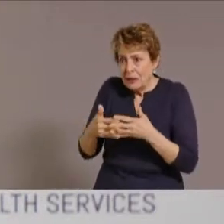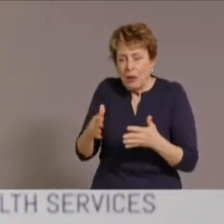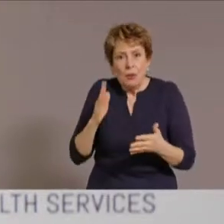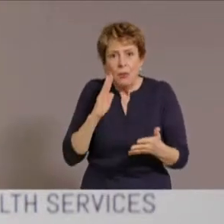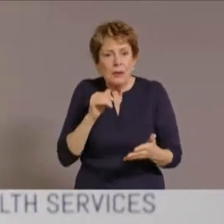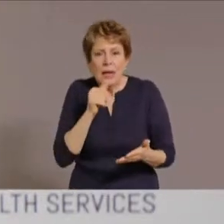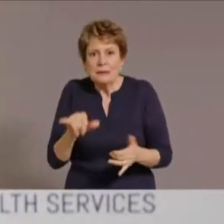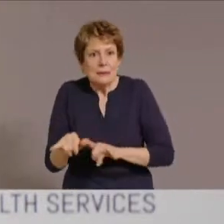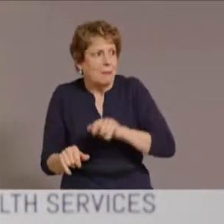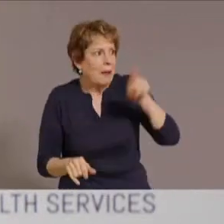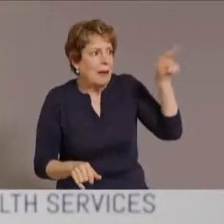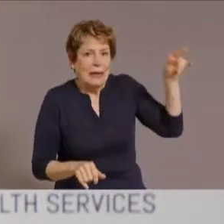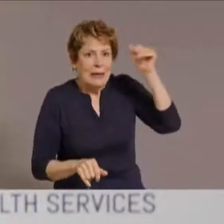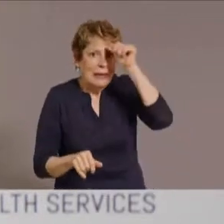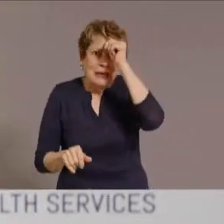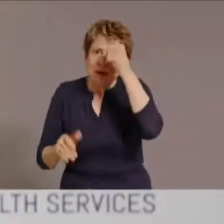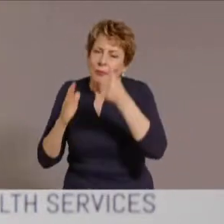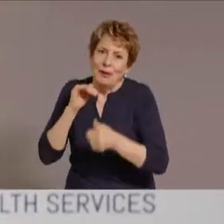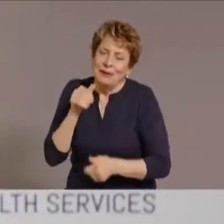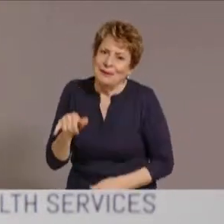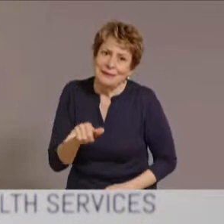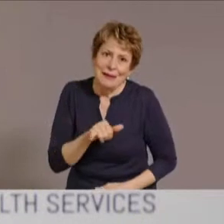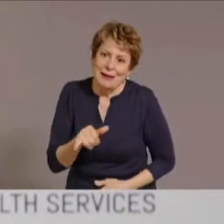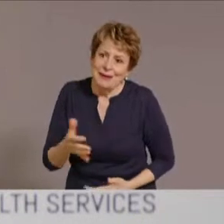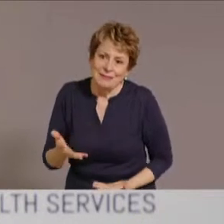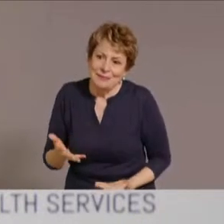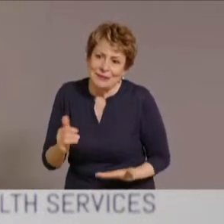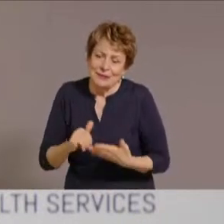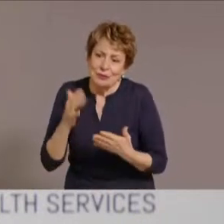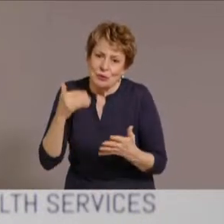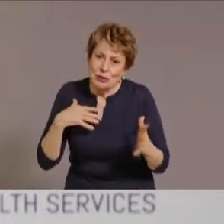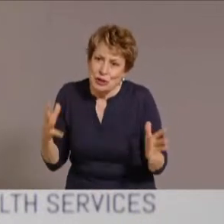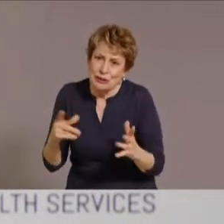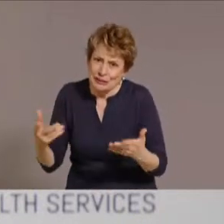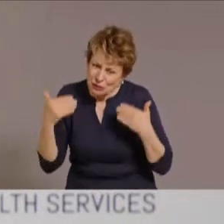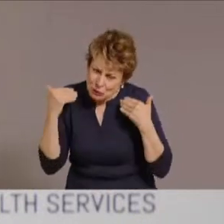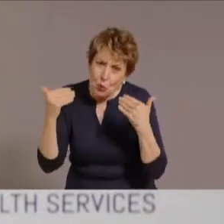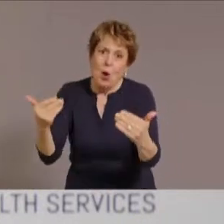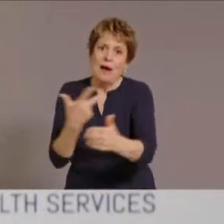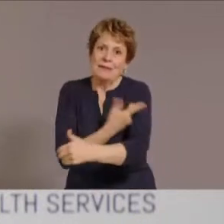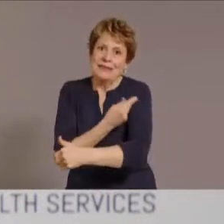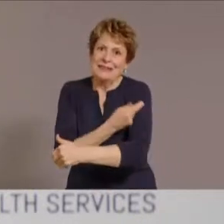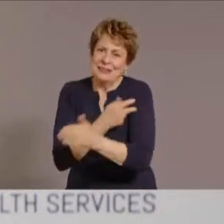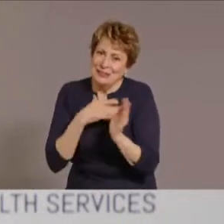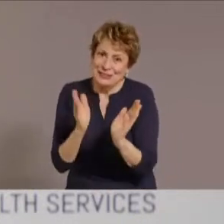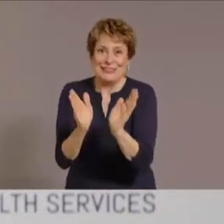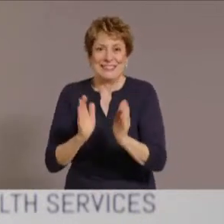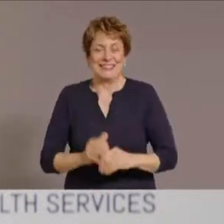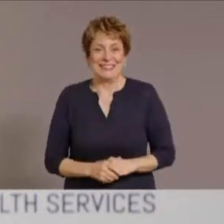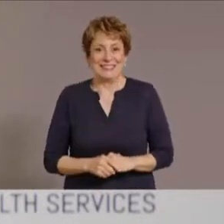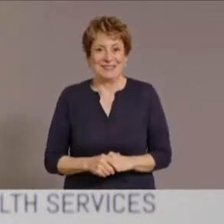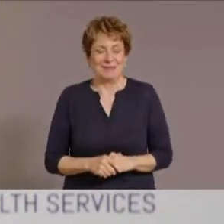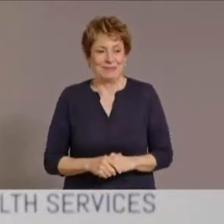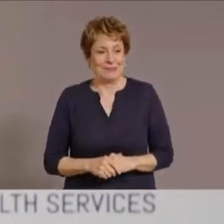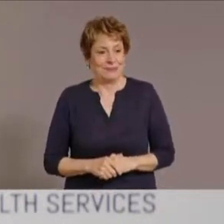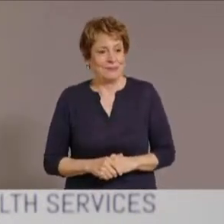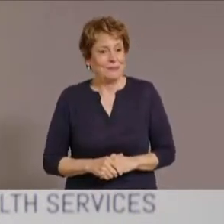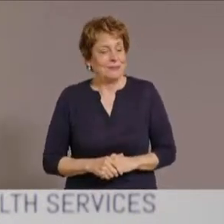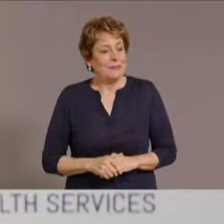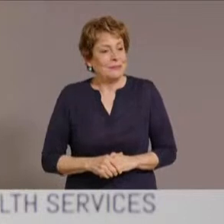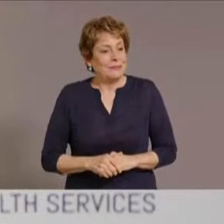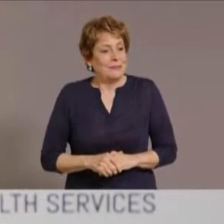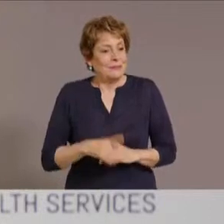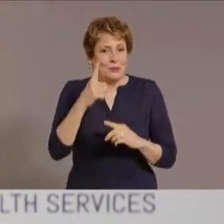to get vaccinated. Might also induce some people to get vaccinated as well. And just one final thing